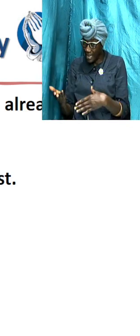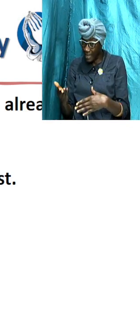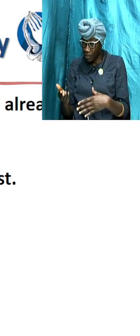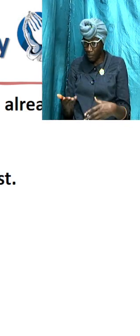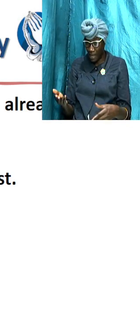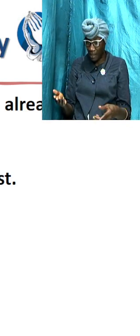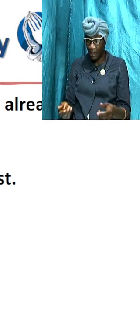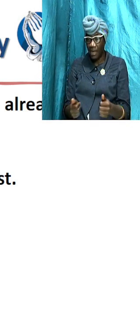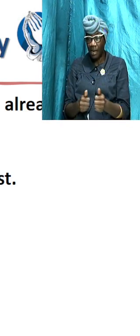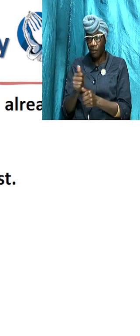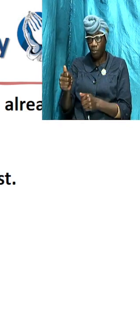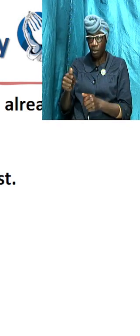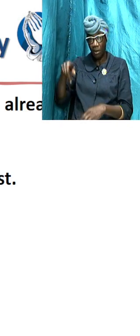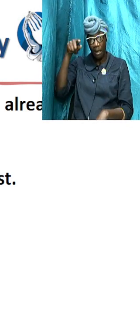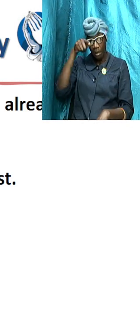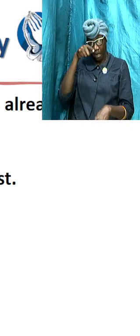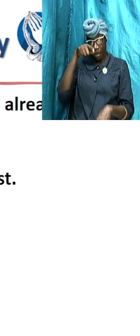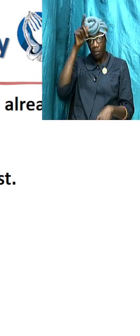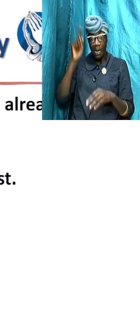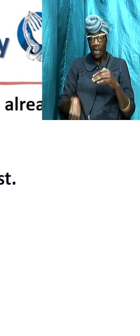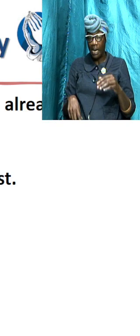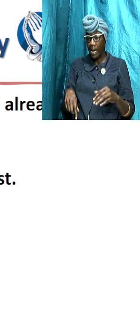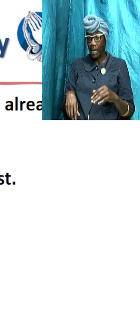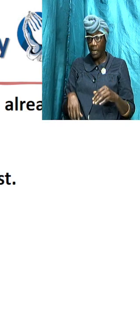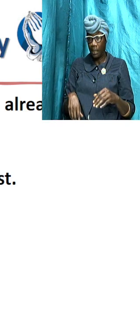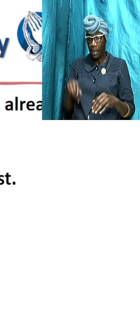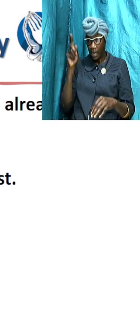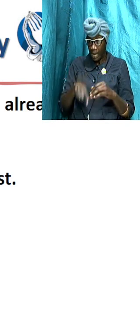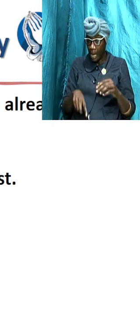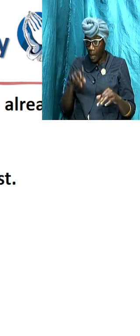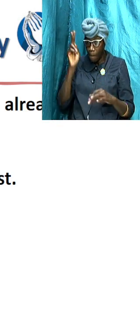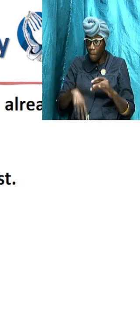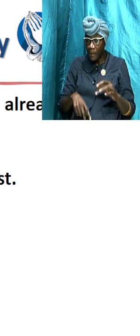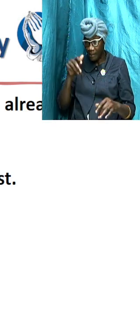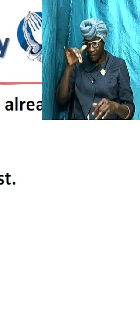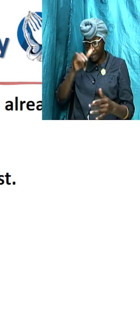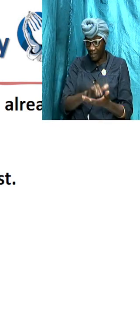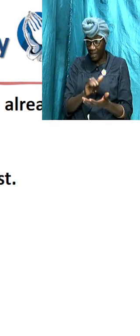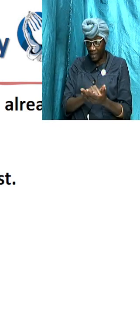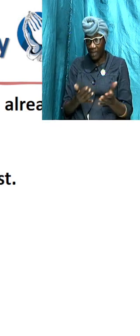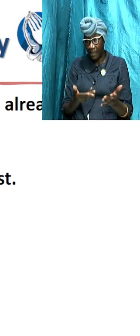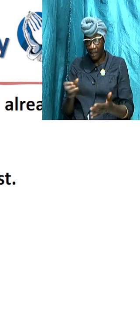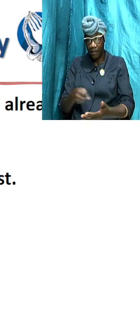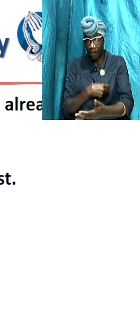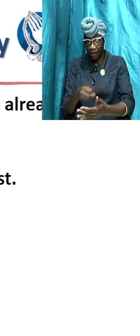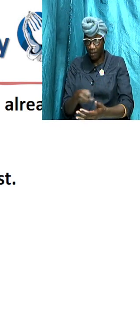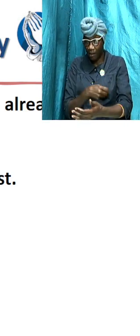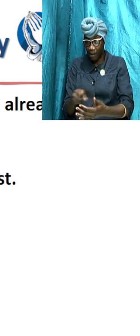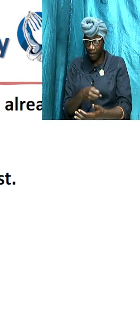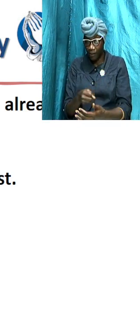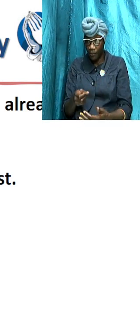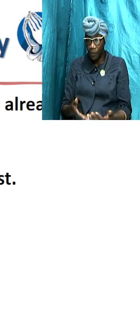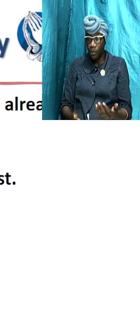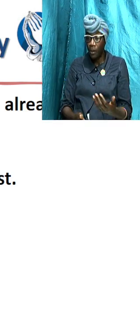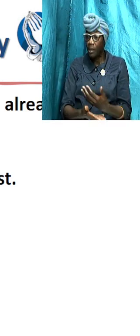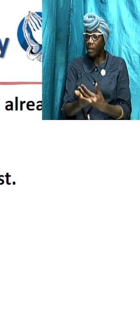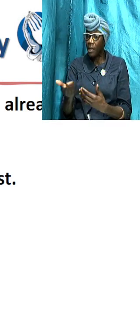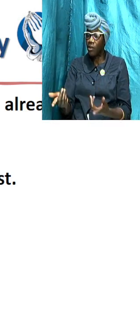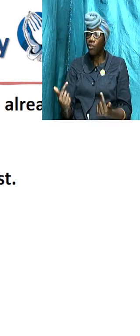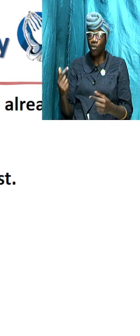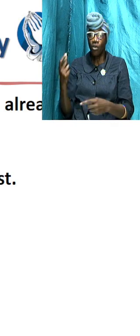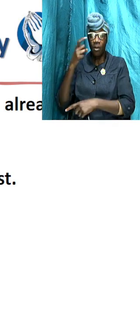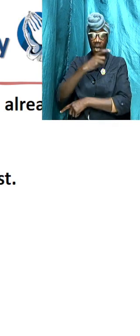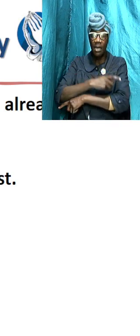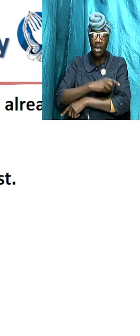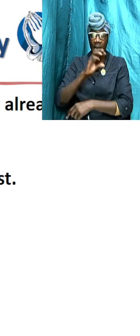Man, I can't miss out on that. I can't miss out on that. There's a song I love, and I always use this song. It said, for there's coming a day